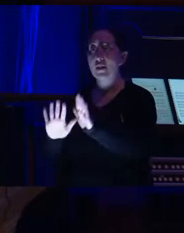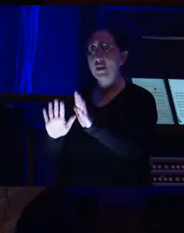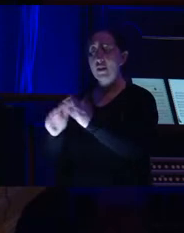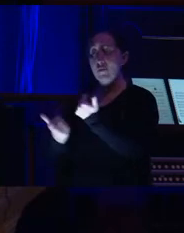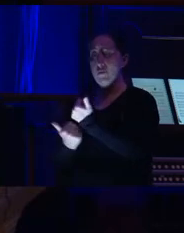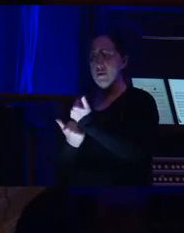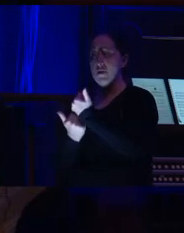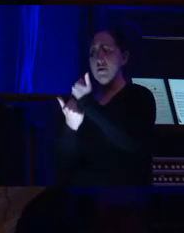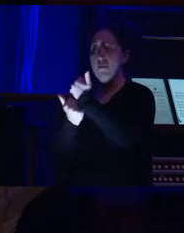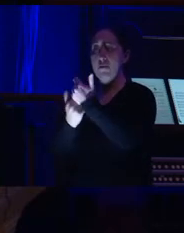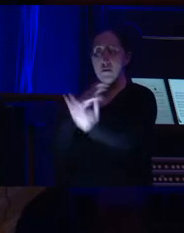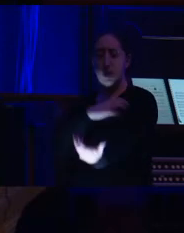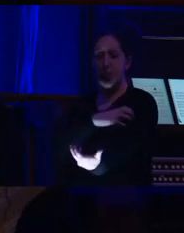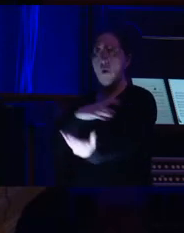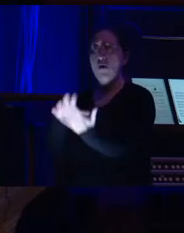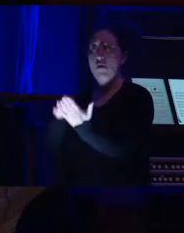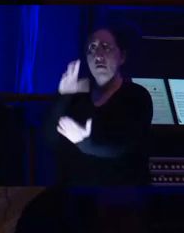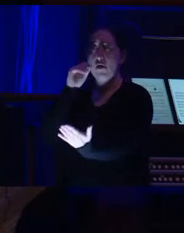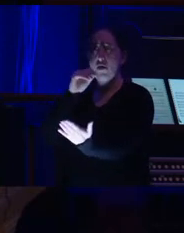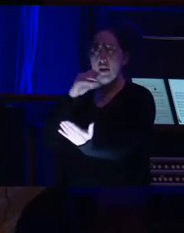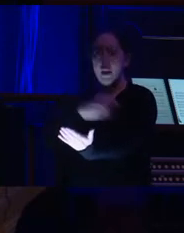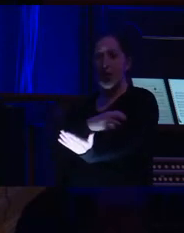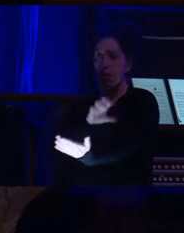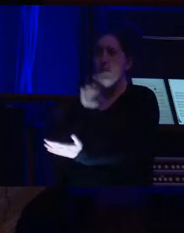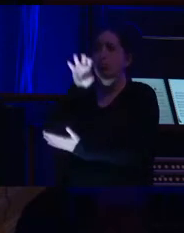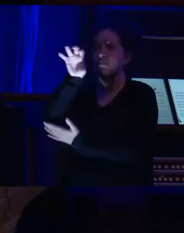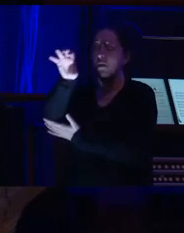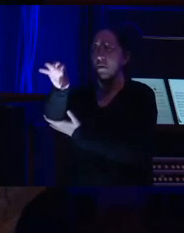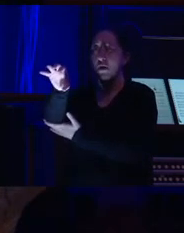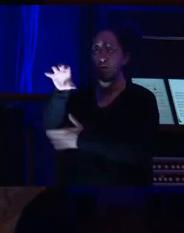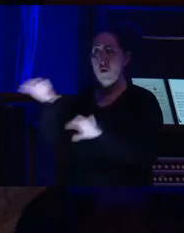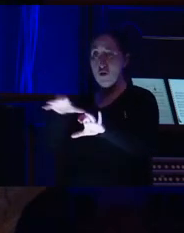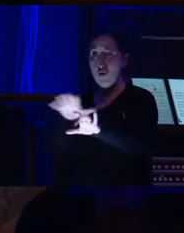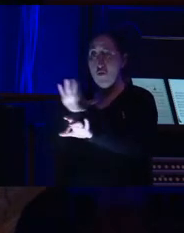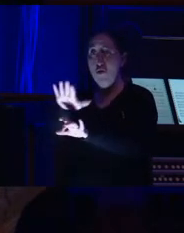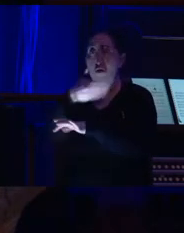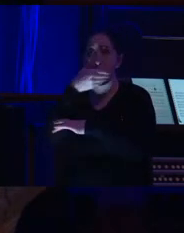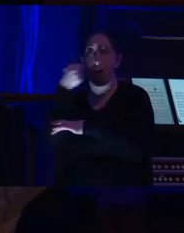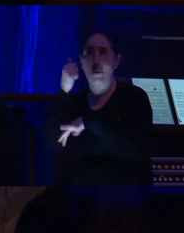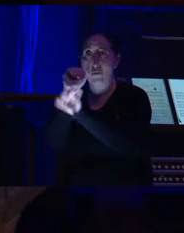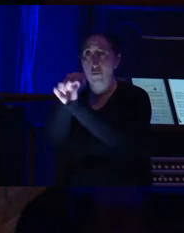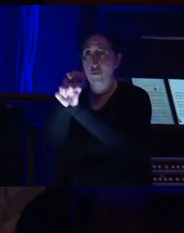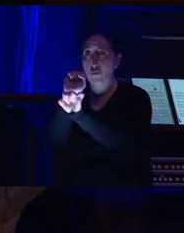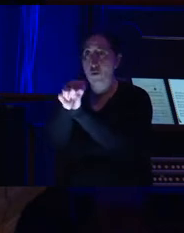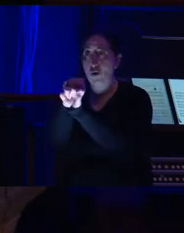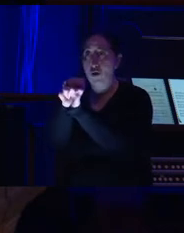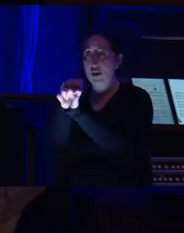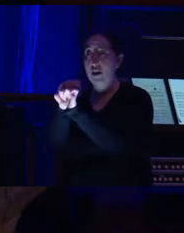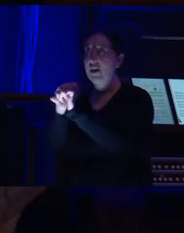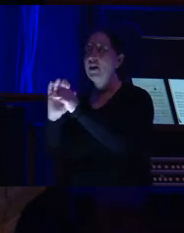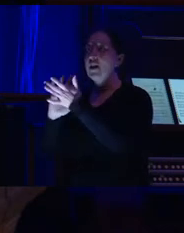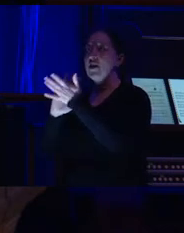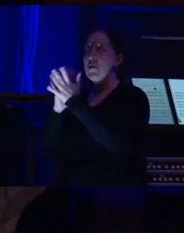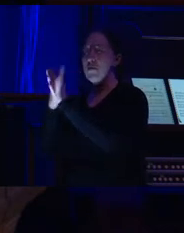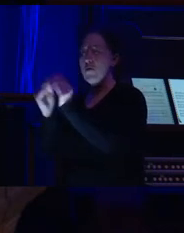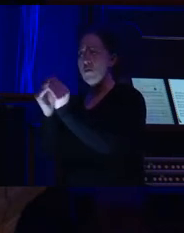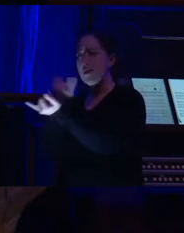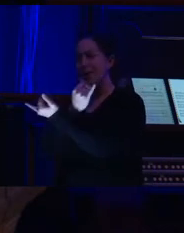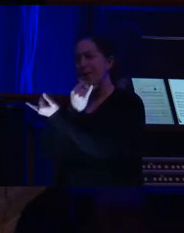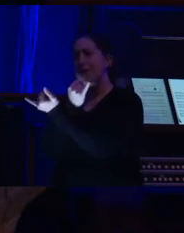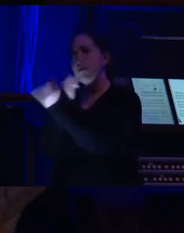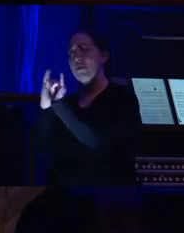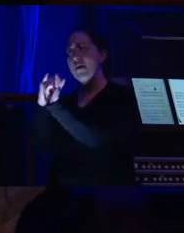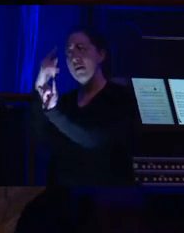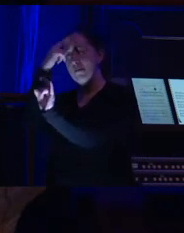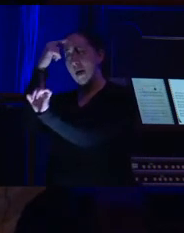power of learning by enabling and empowering others to do their best work, to be their most independent-minded